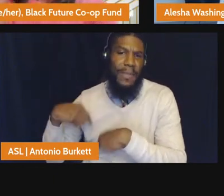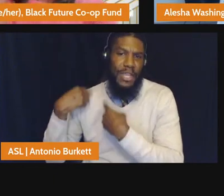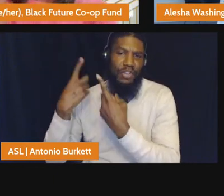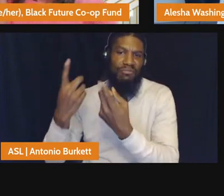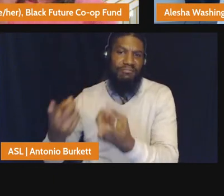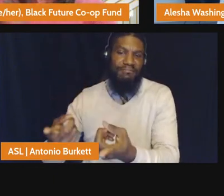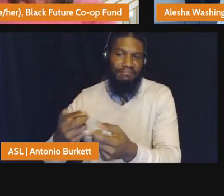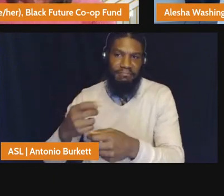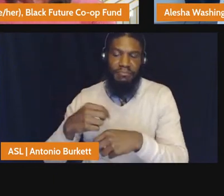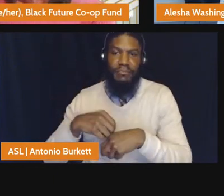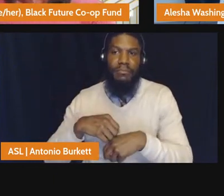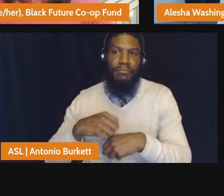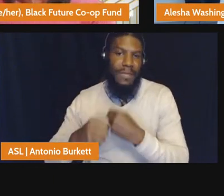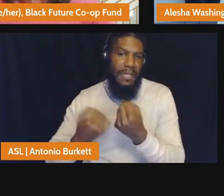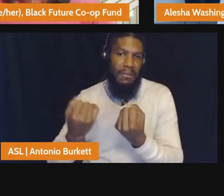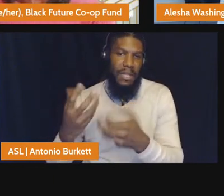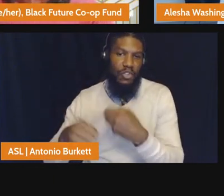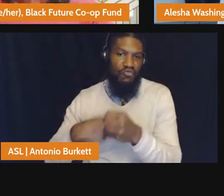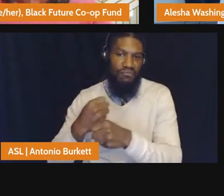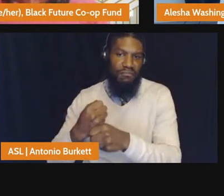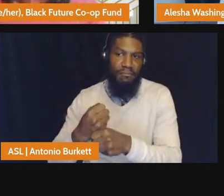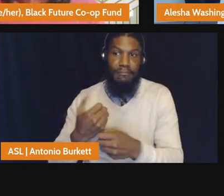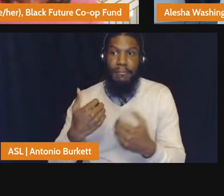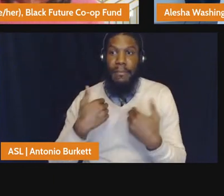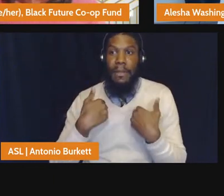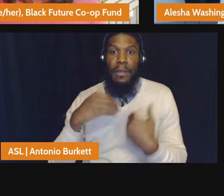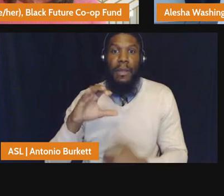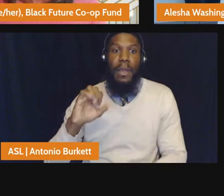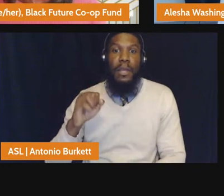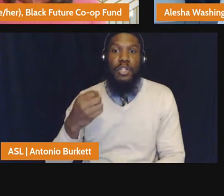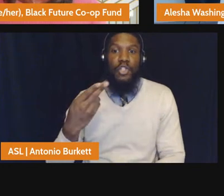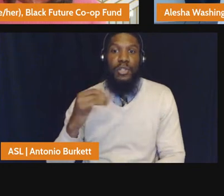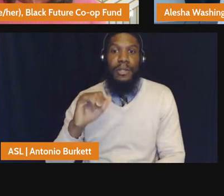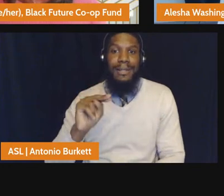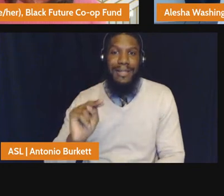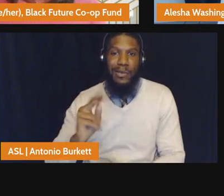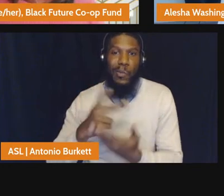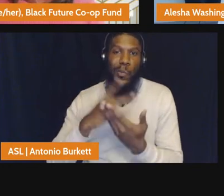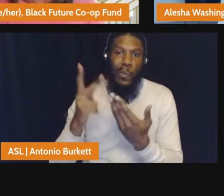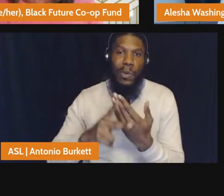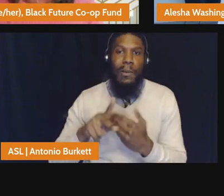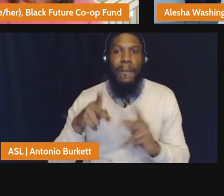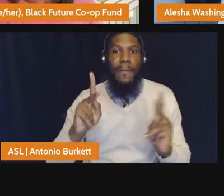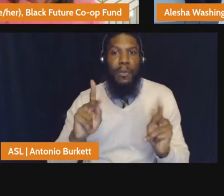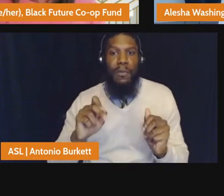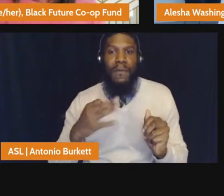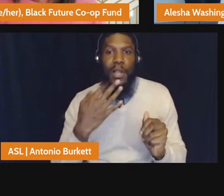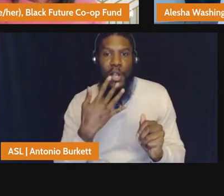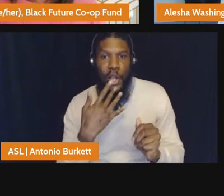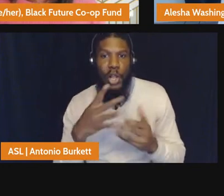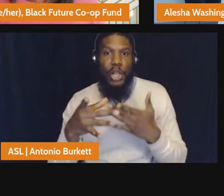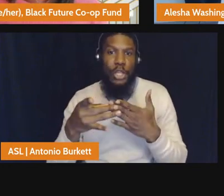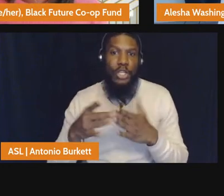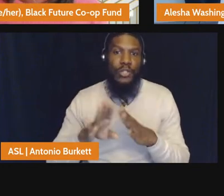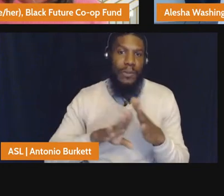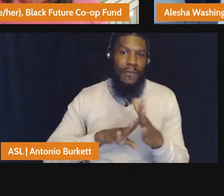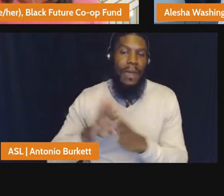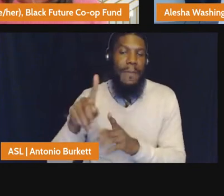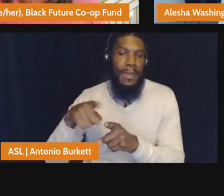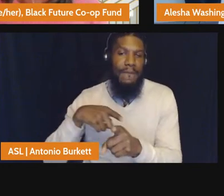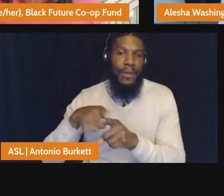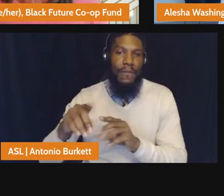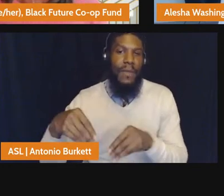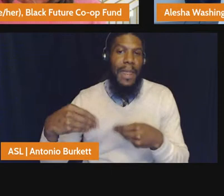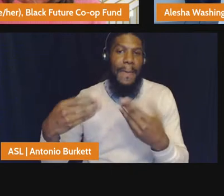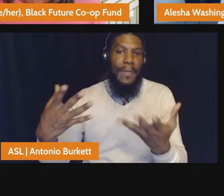a Koshland program that was a people of color leadership development in philanthropy, which